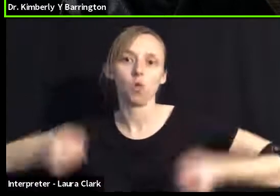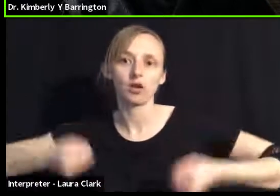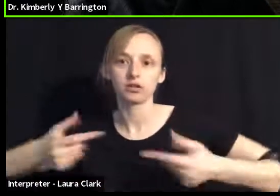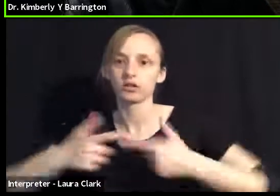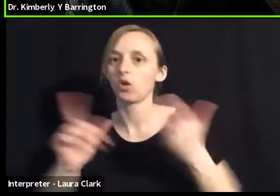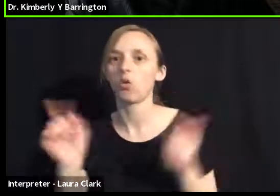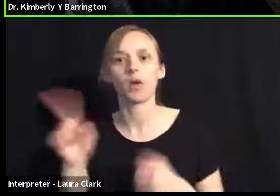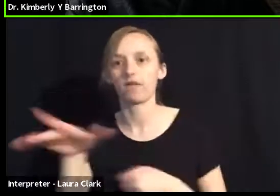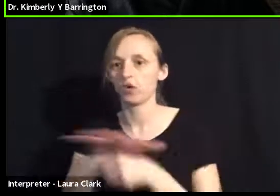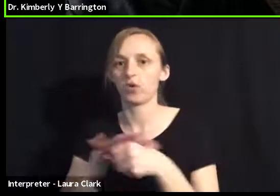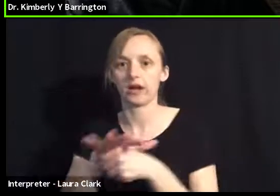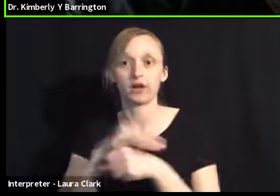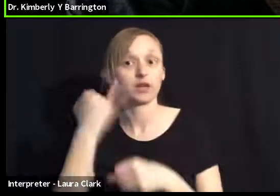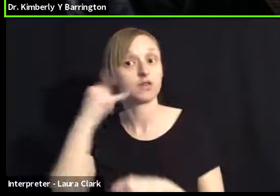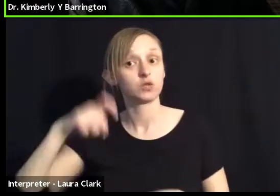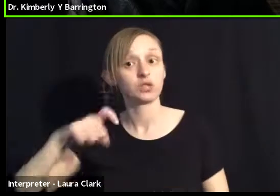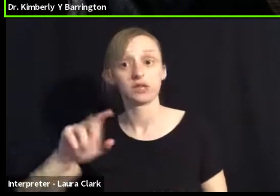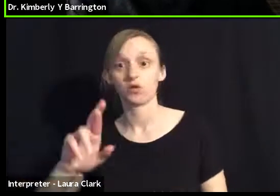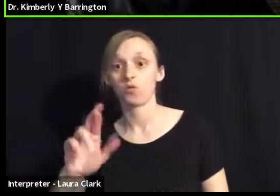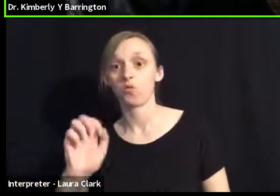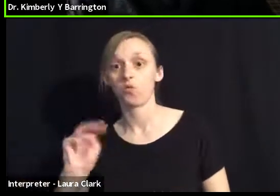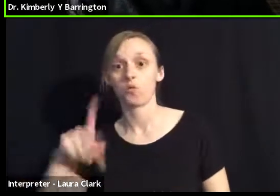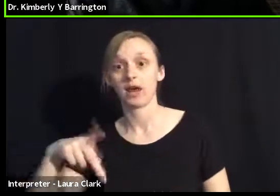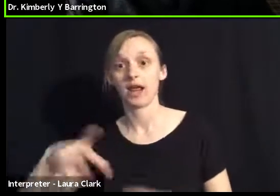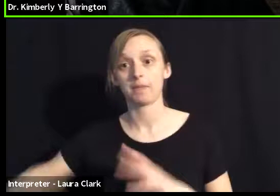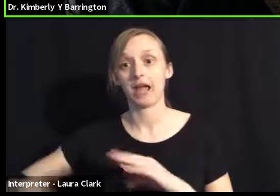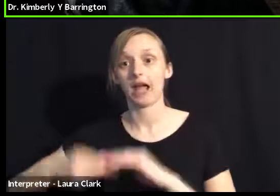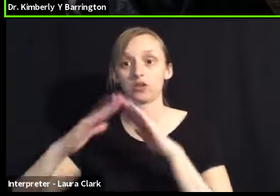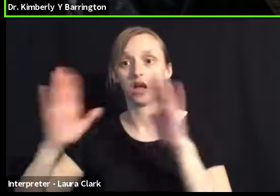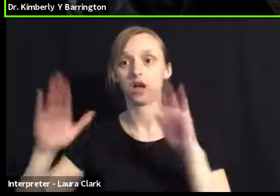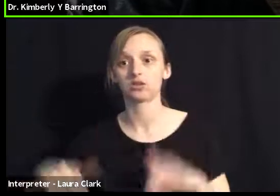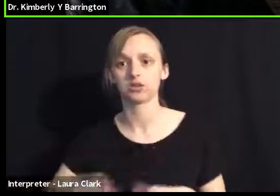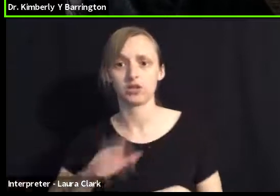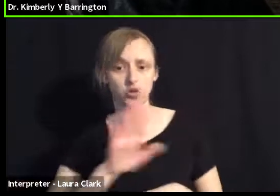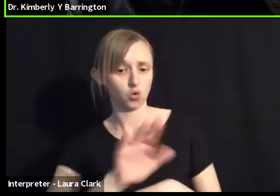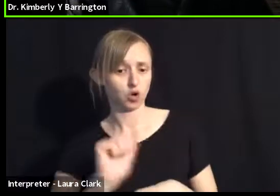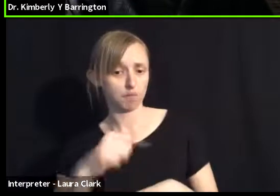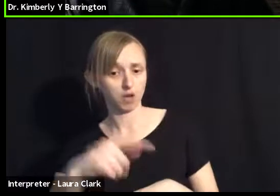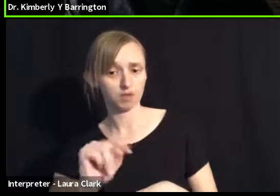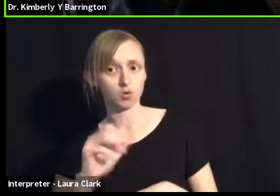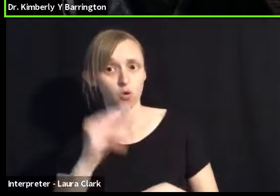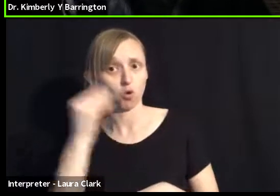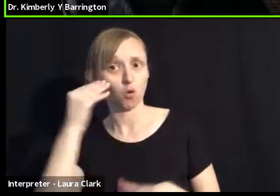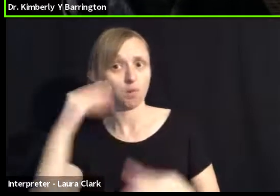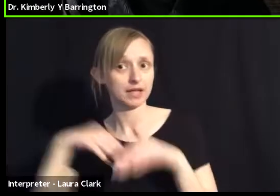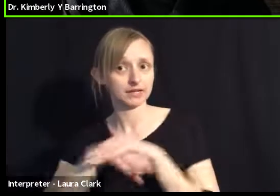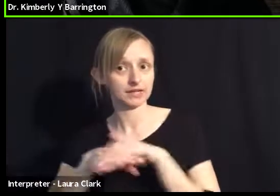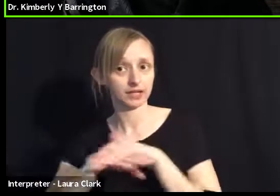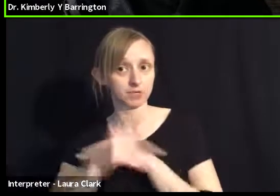if you need a ramp put on. That's the other thing. Was your apartment or your home accessible to you?